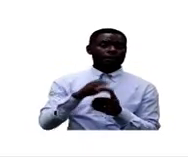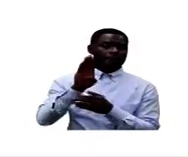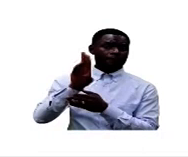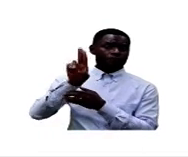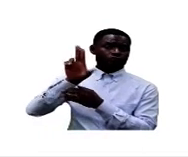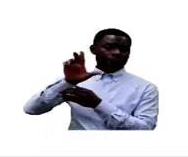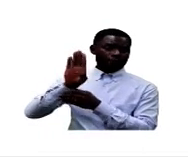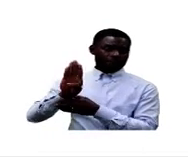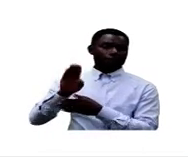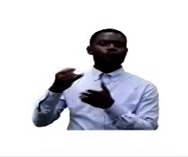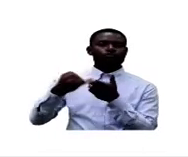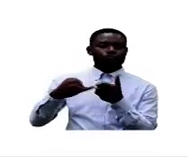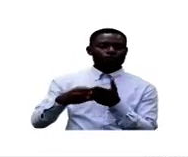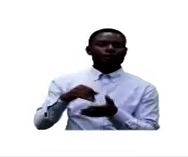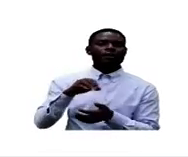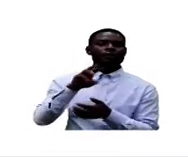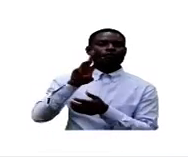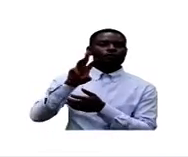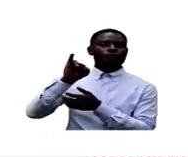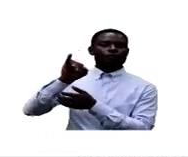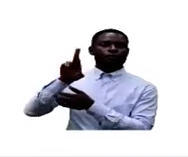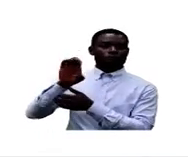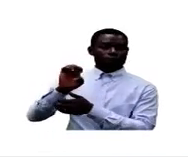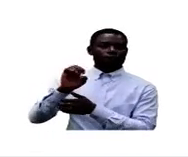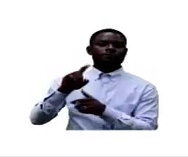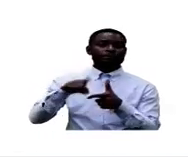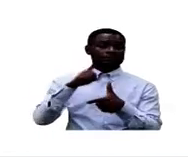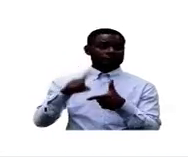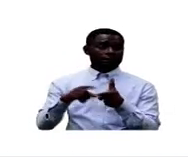our next lesson, I will ask you.